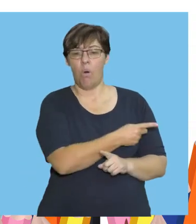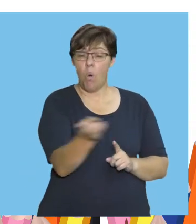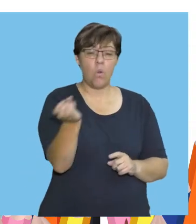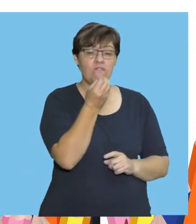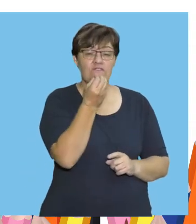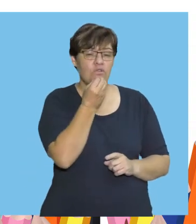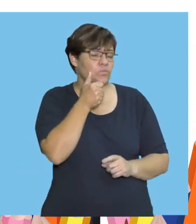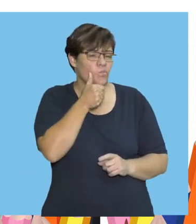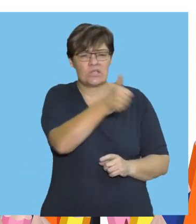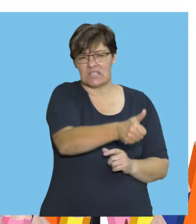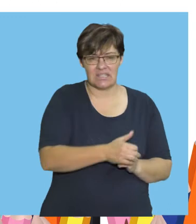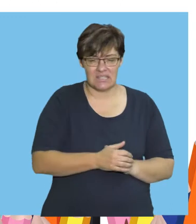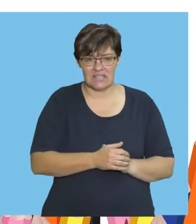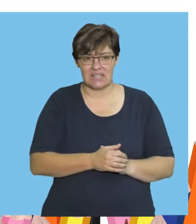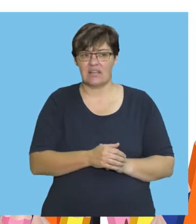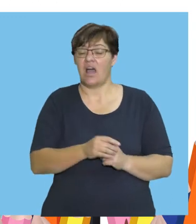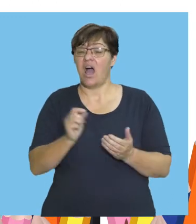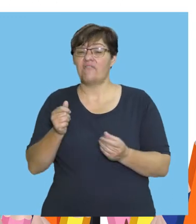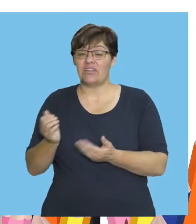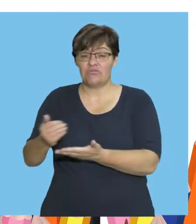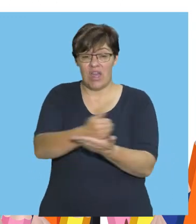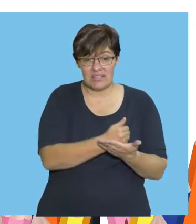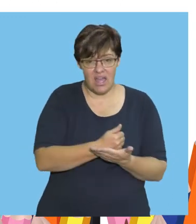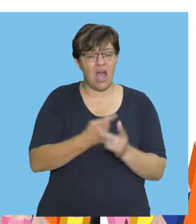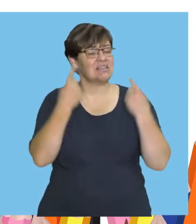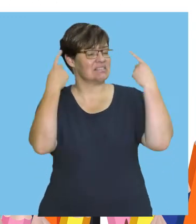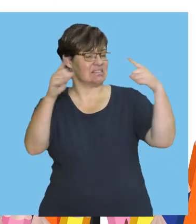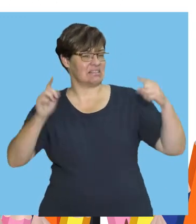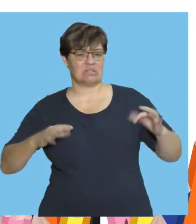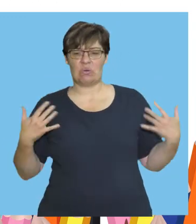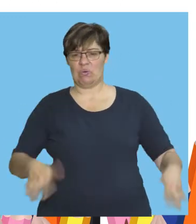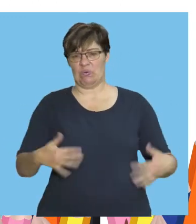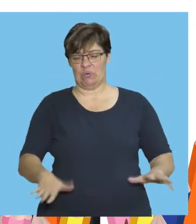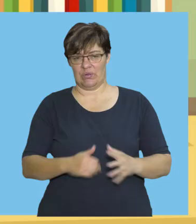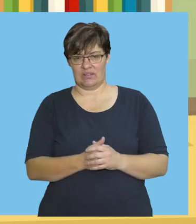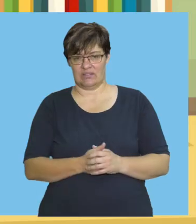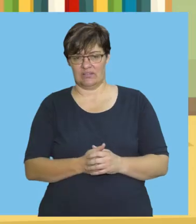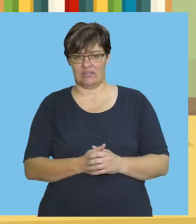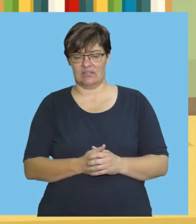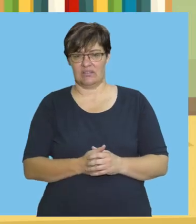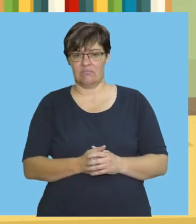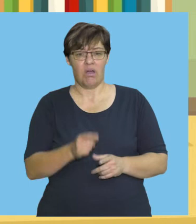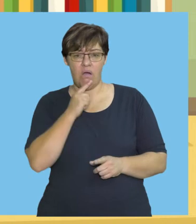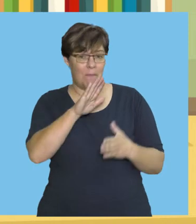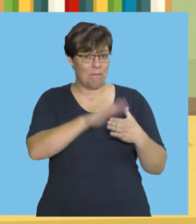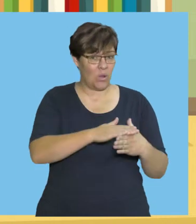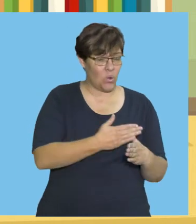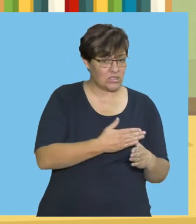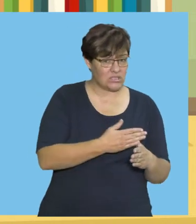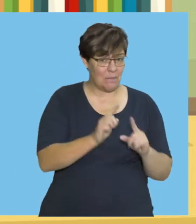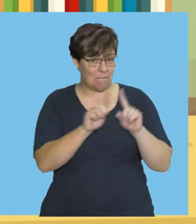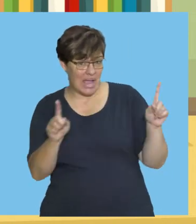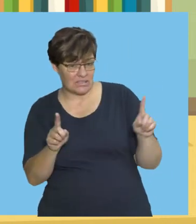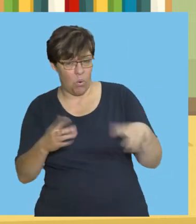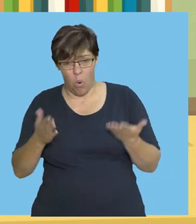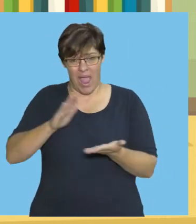the food was delicious. The fundraiser was a great success. Should we use because,